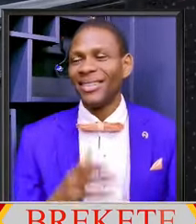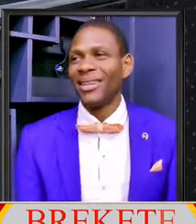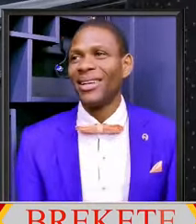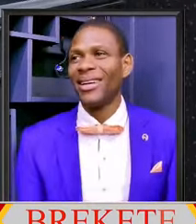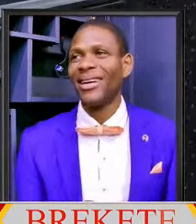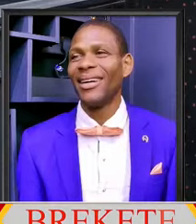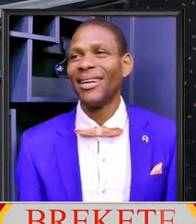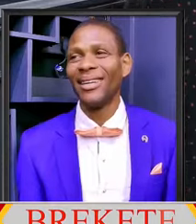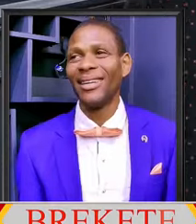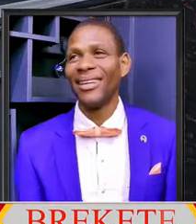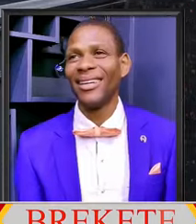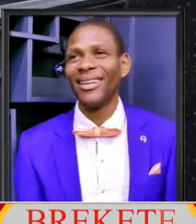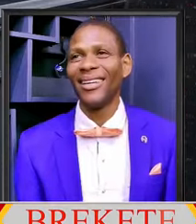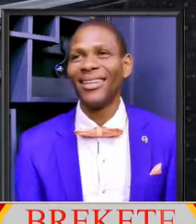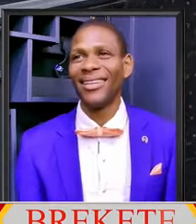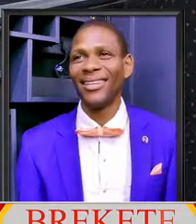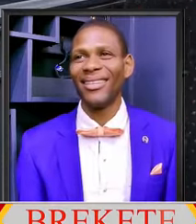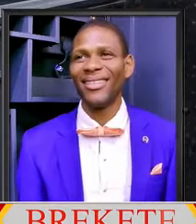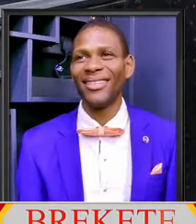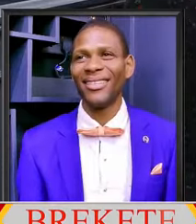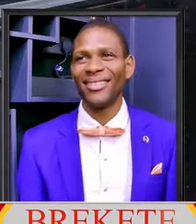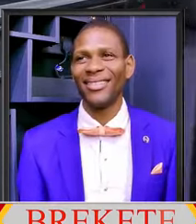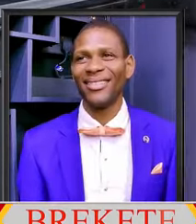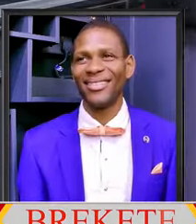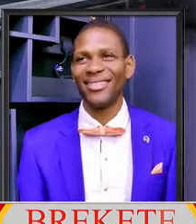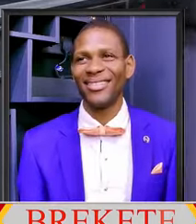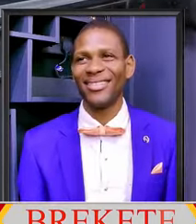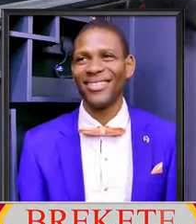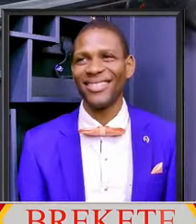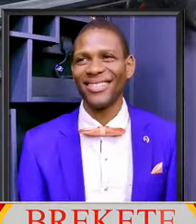go throw this thing. If she no catch him.